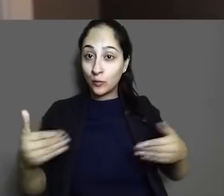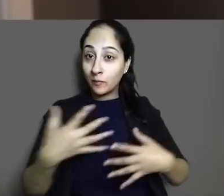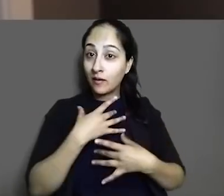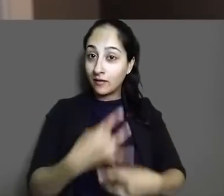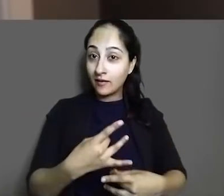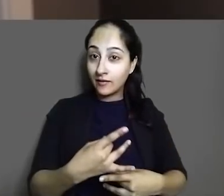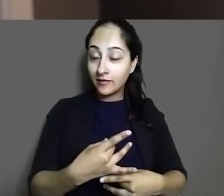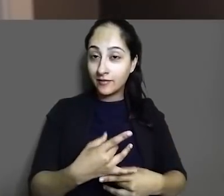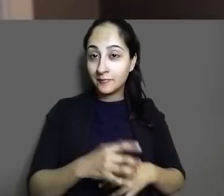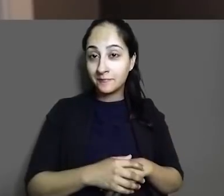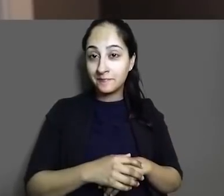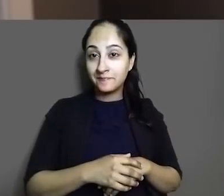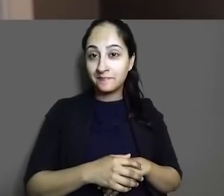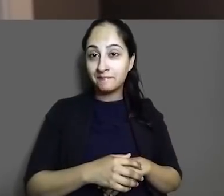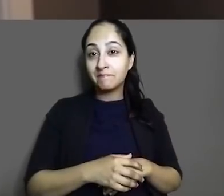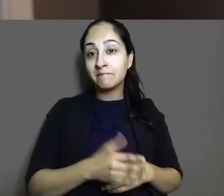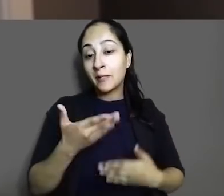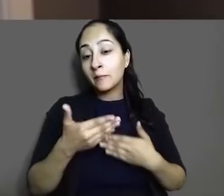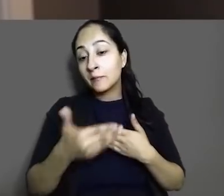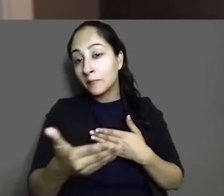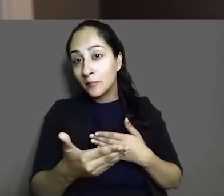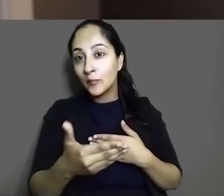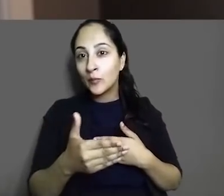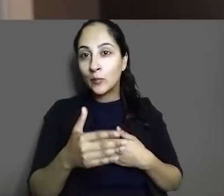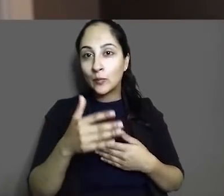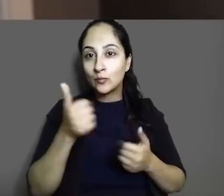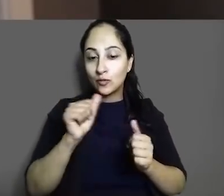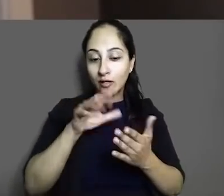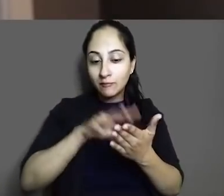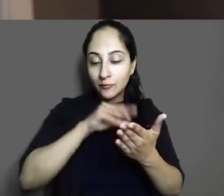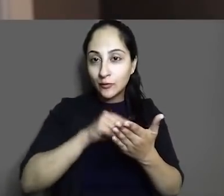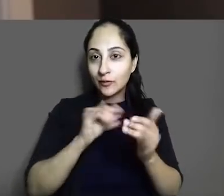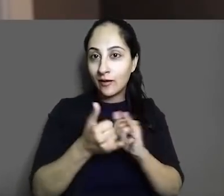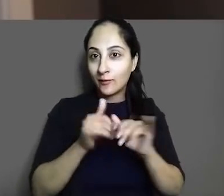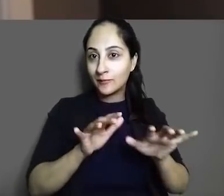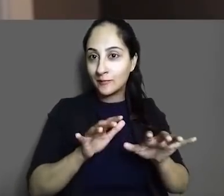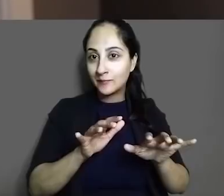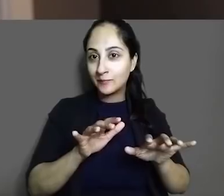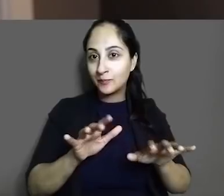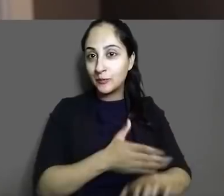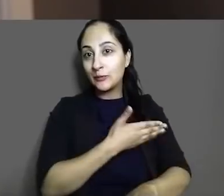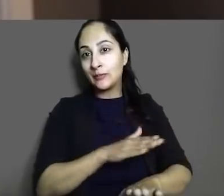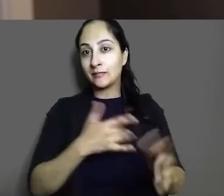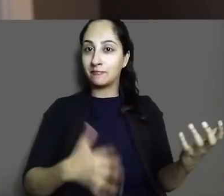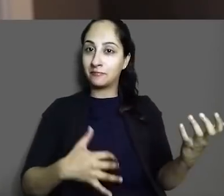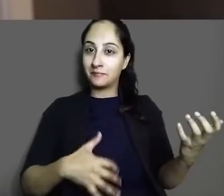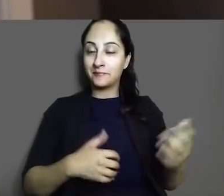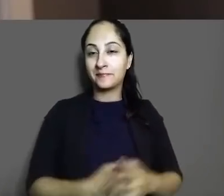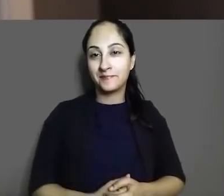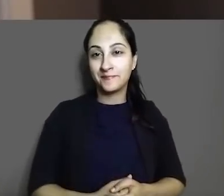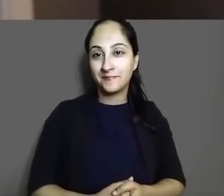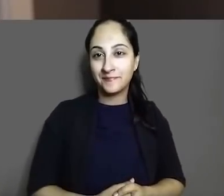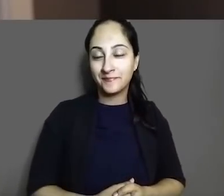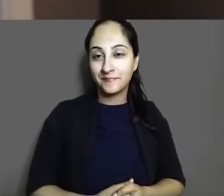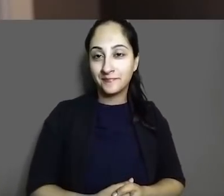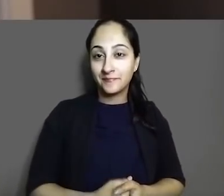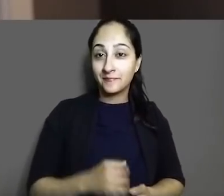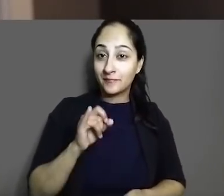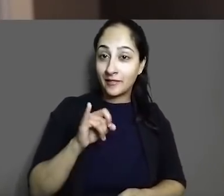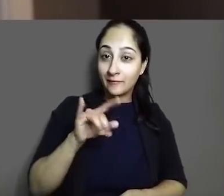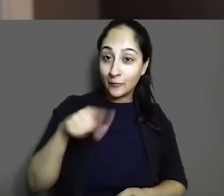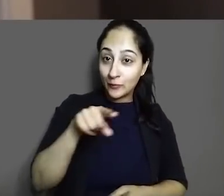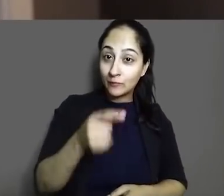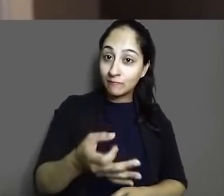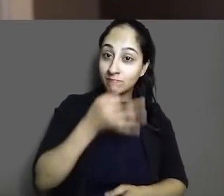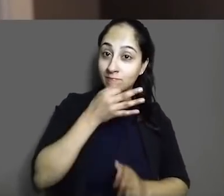and maybe I can pick up a guitar later on. And if you're a musician and you find me on Twitter or Instagram, send me a message. Let me know.